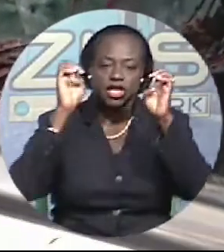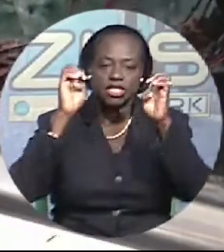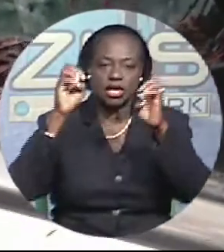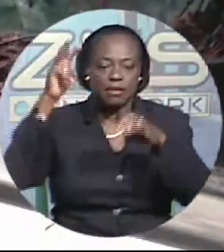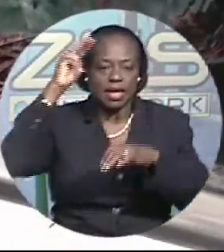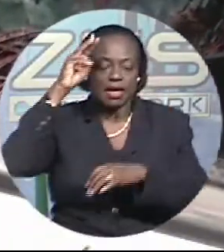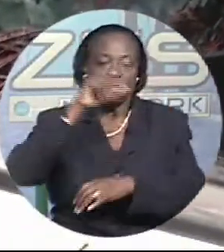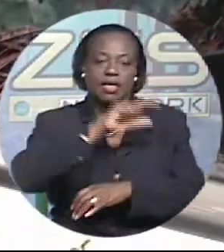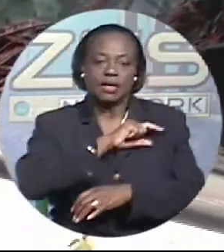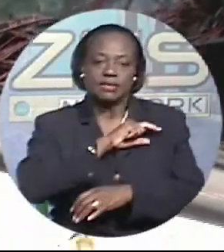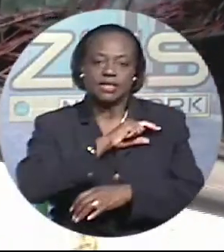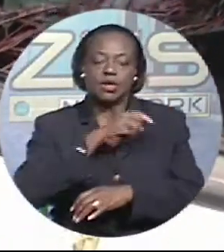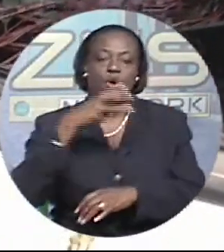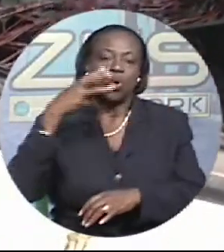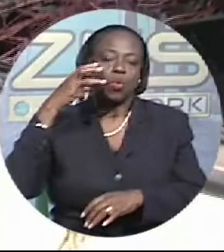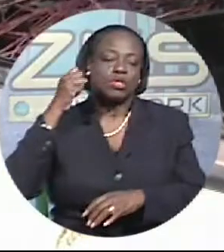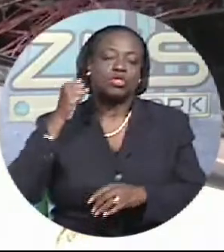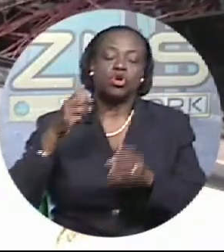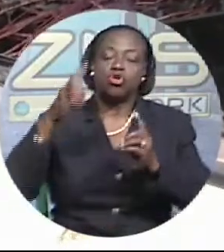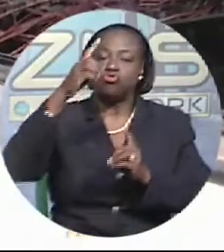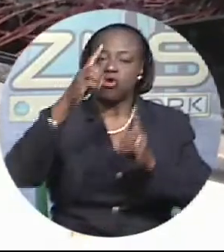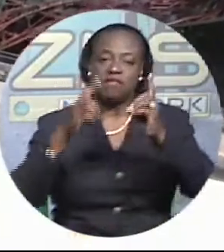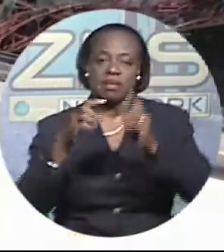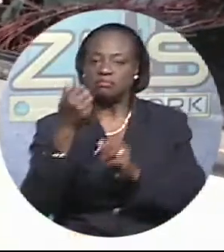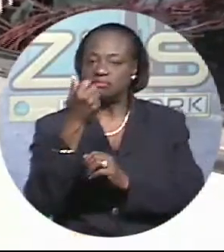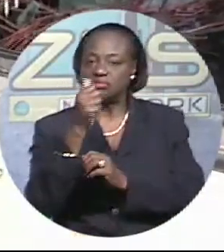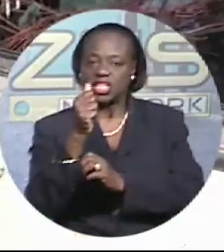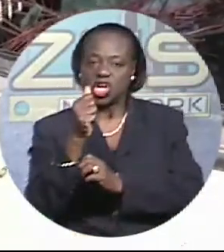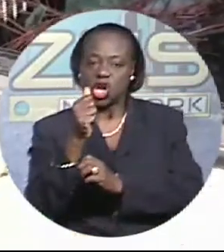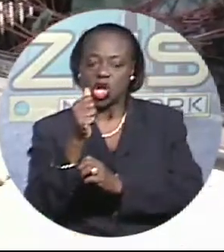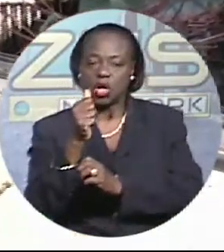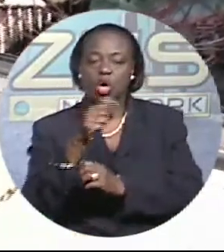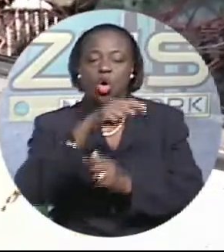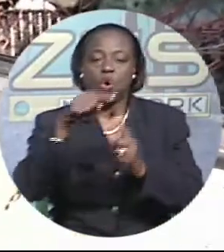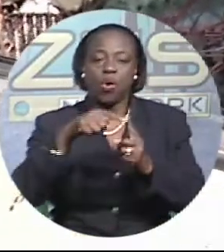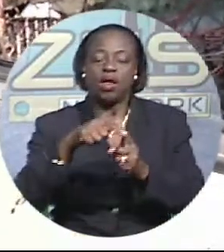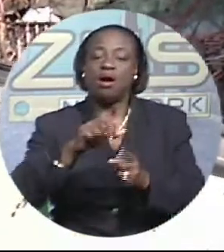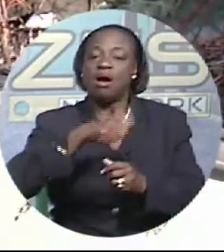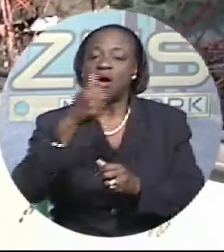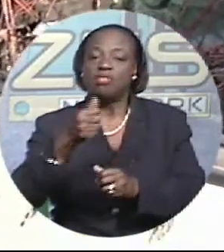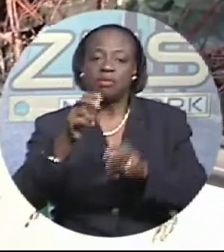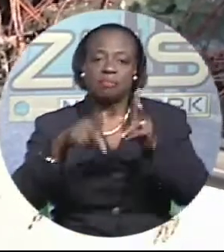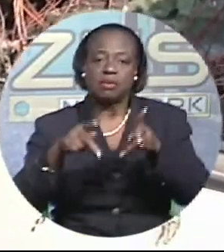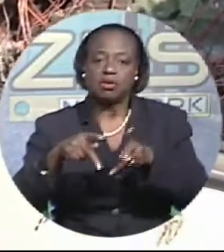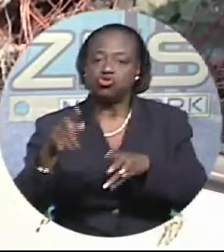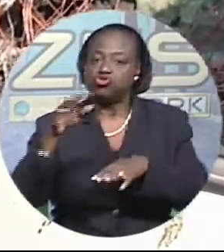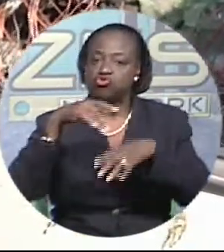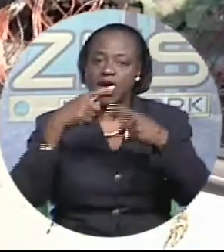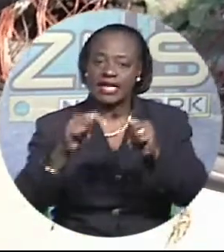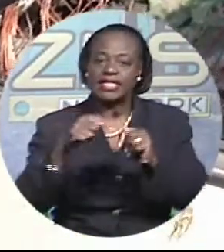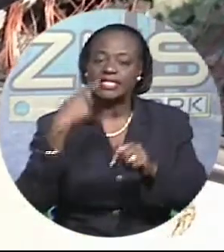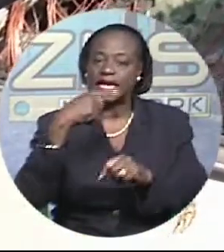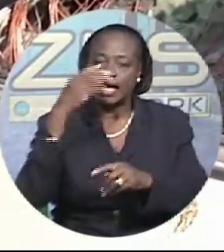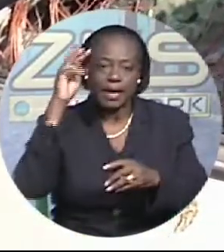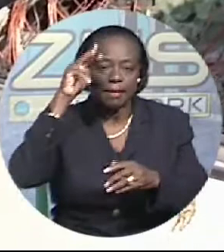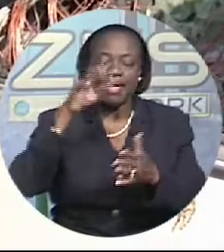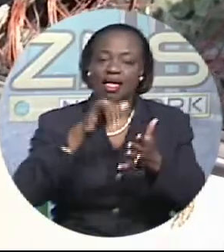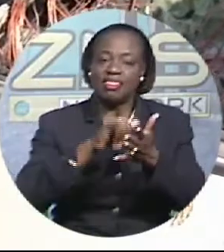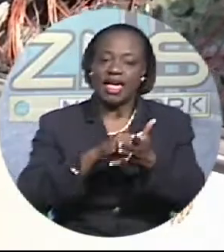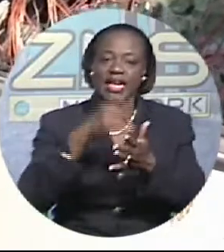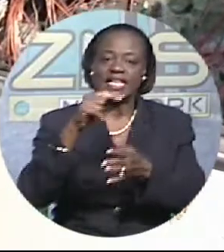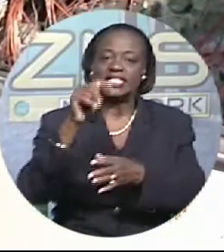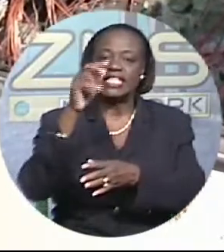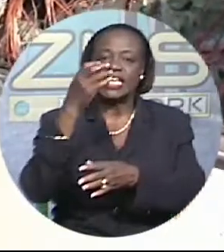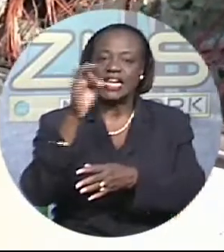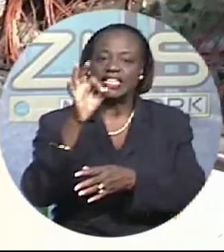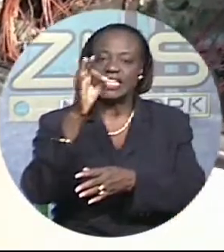when other motorists started beckoning to him and he couldn't figure out why. They were warning him that his 1996 Nissan Sunny